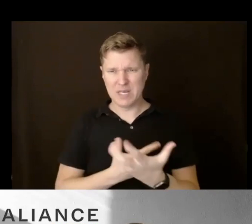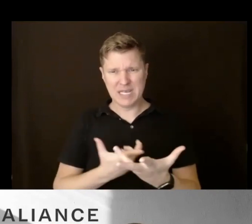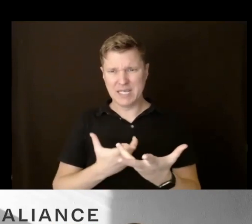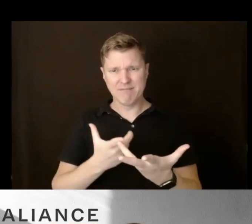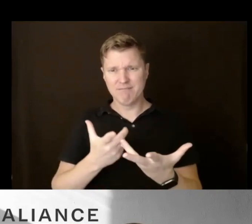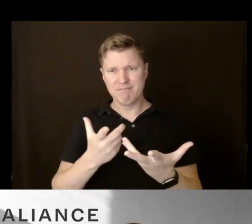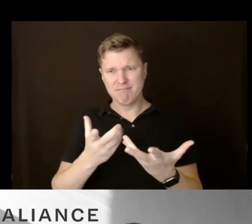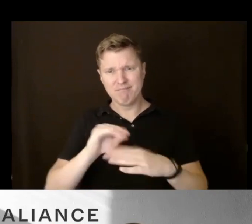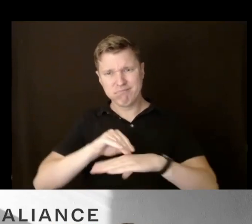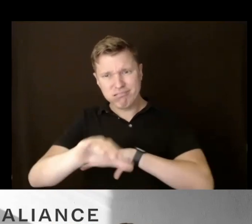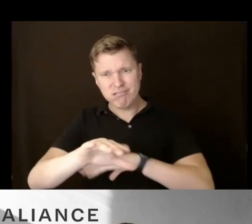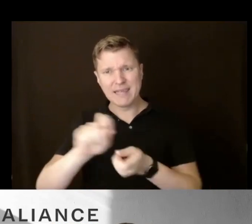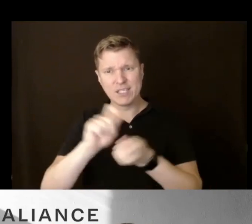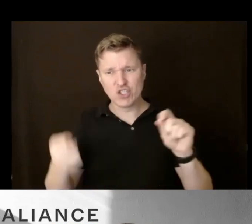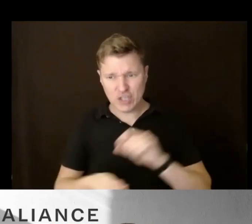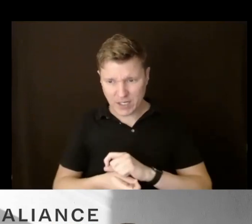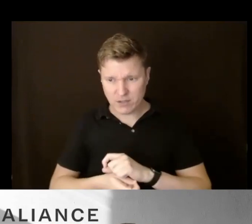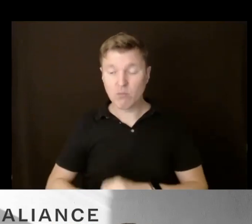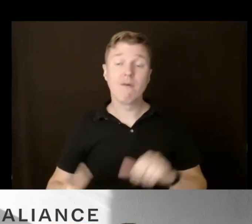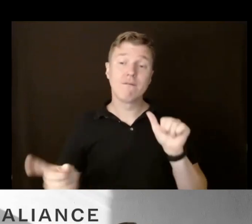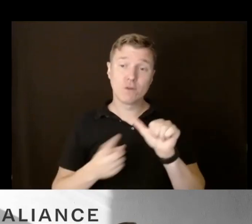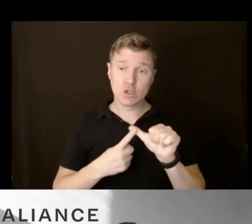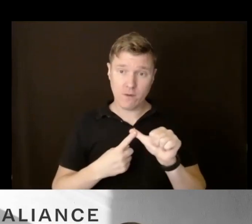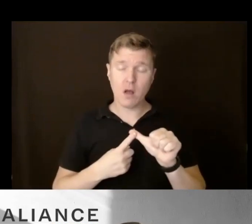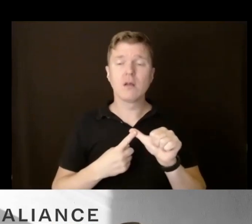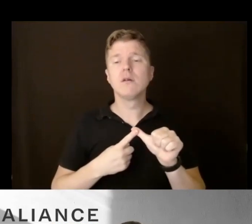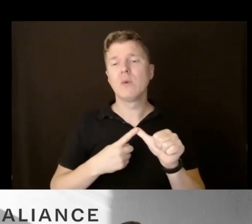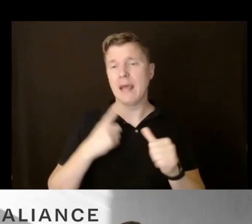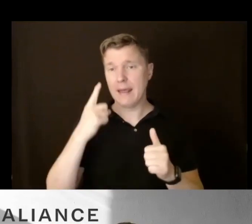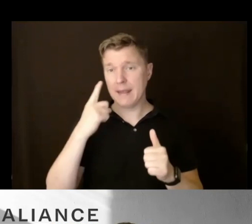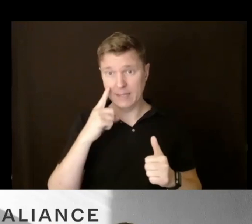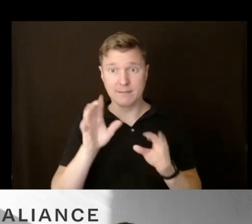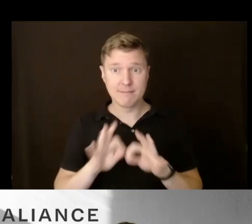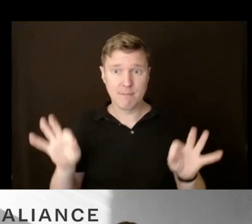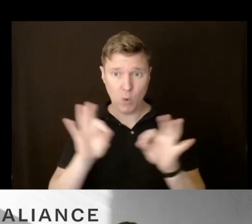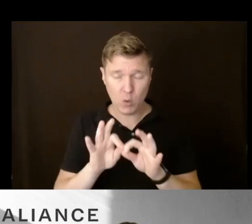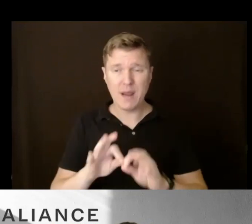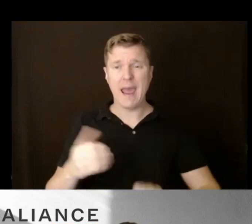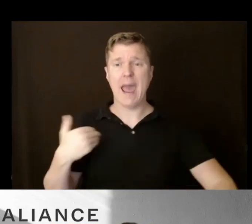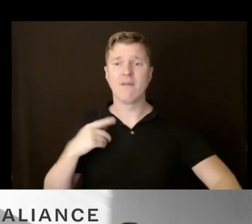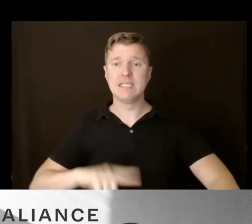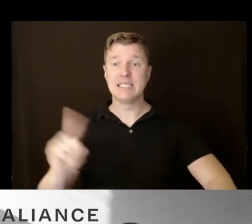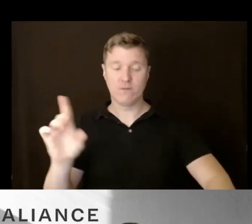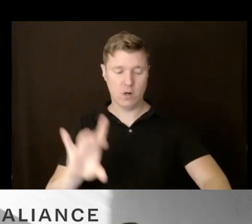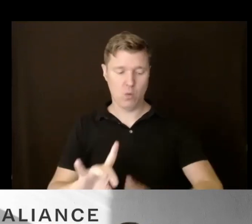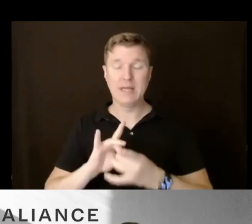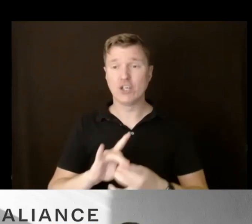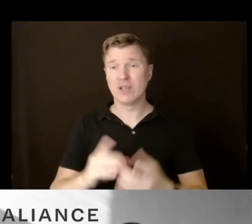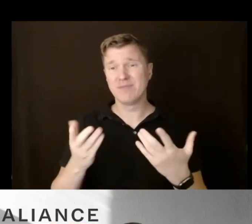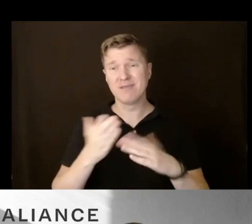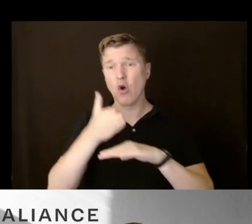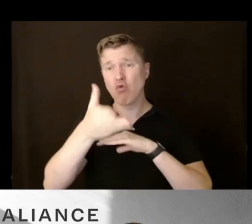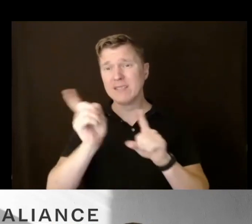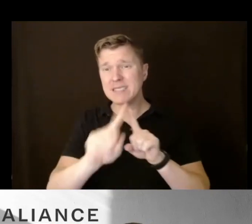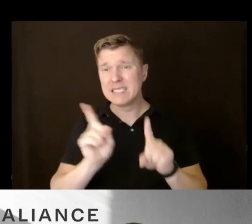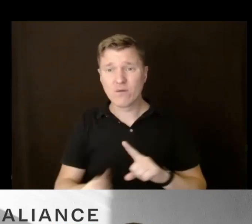world? First of all, we think it's important, and we build relationships across sectors, different sectors,